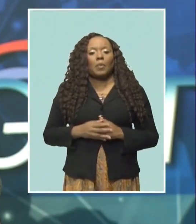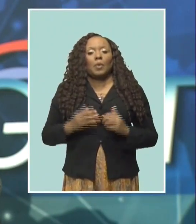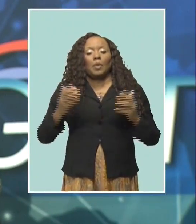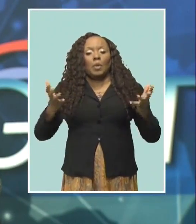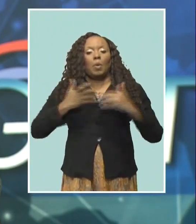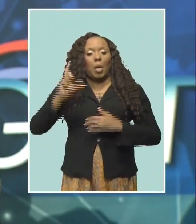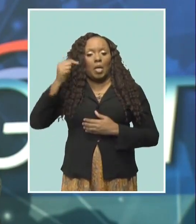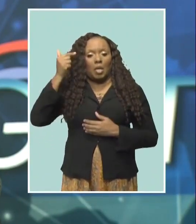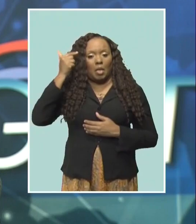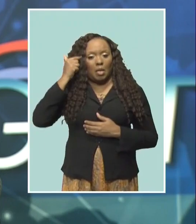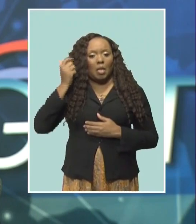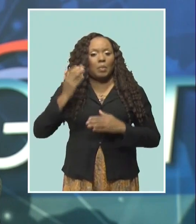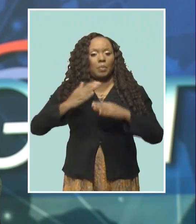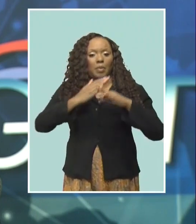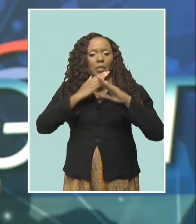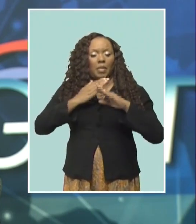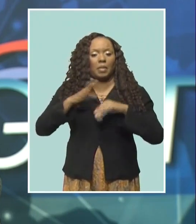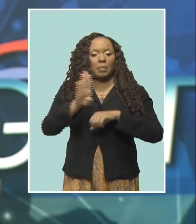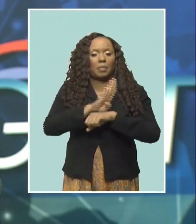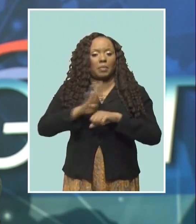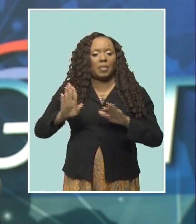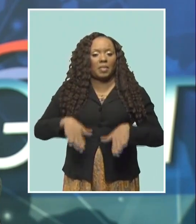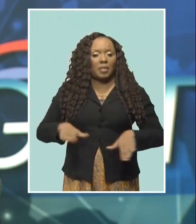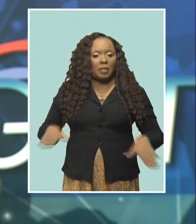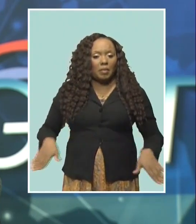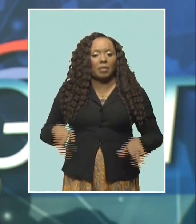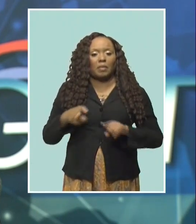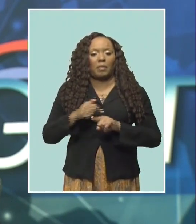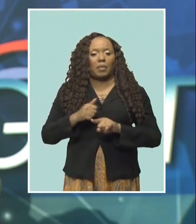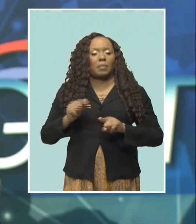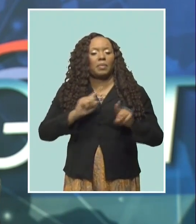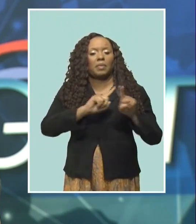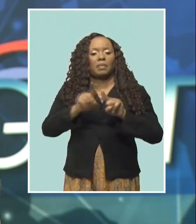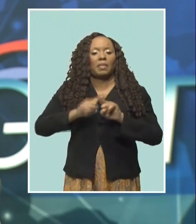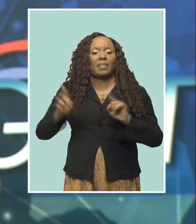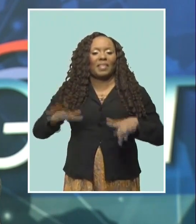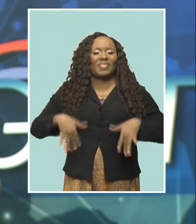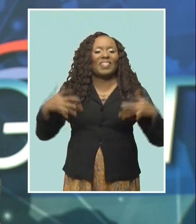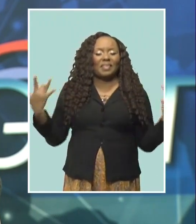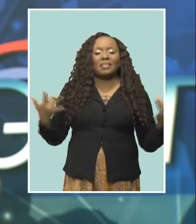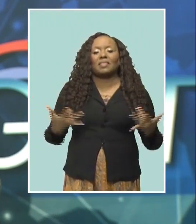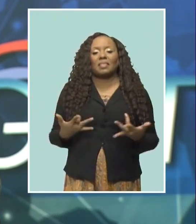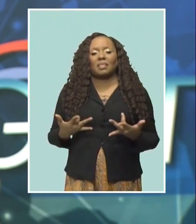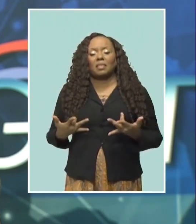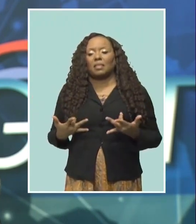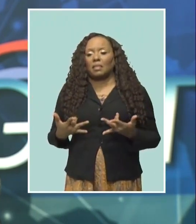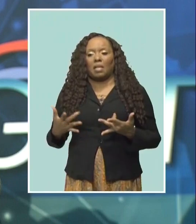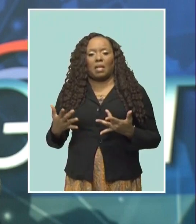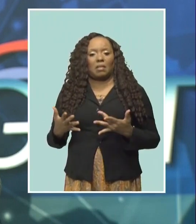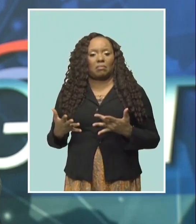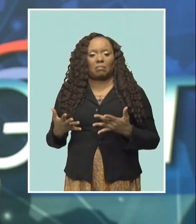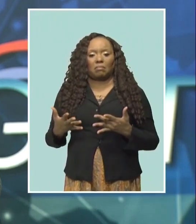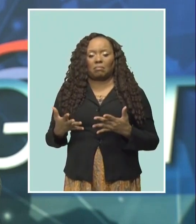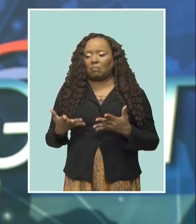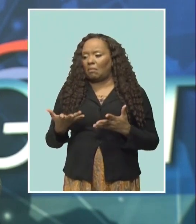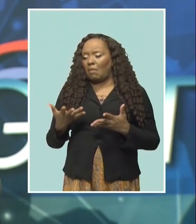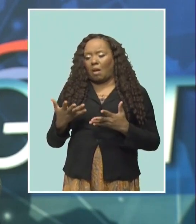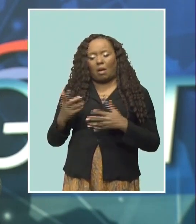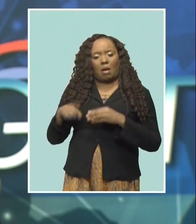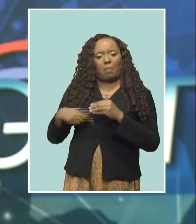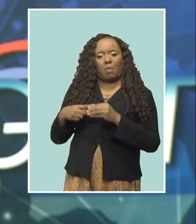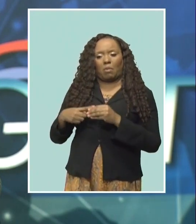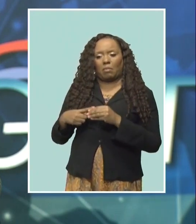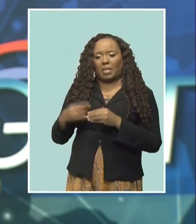genuinely act to protect Barbadian children from events that adversely influence what is right and wrong. He further welcomed efforts to